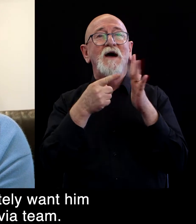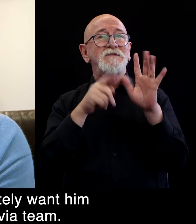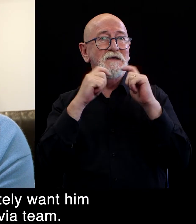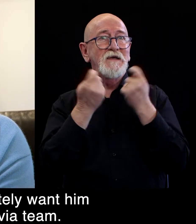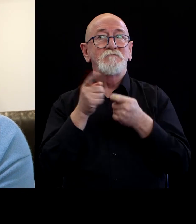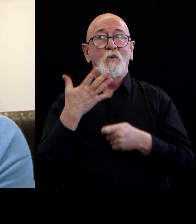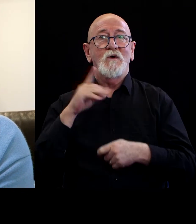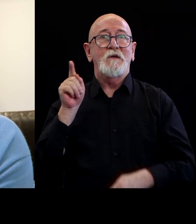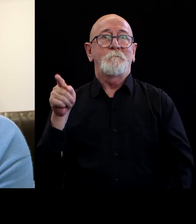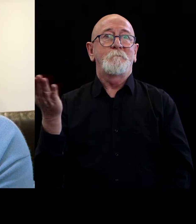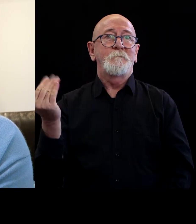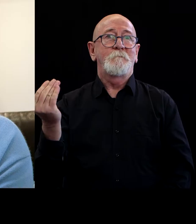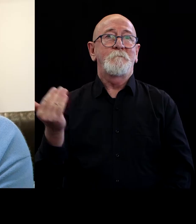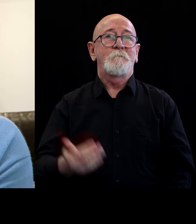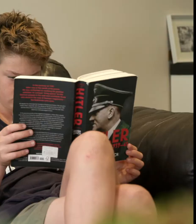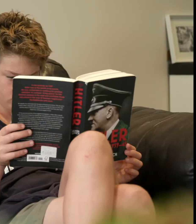team.